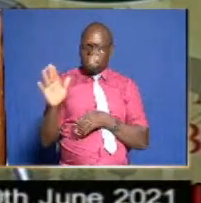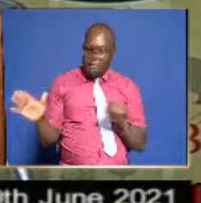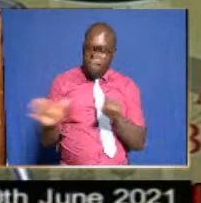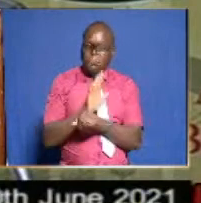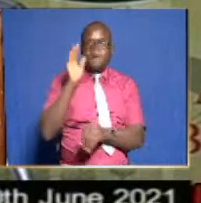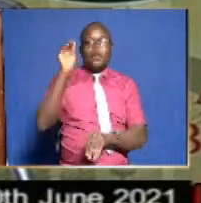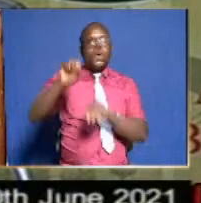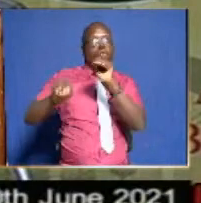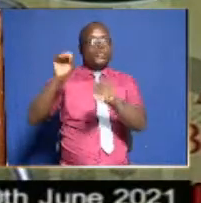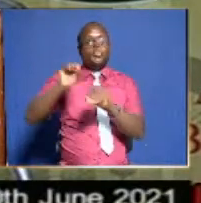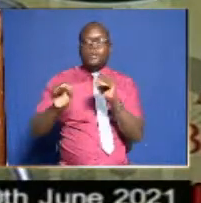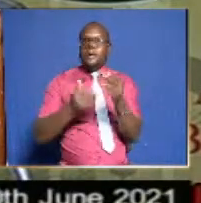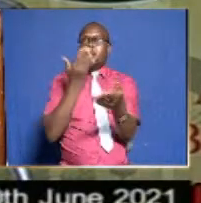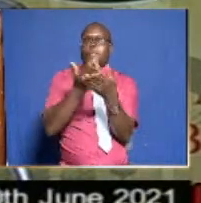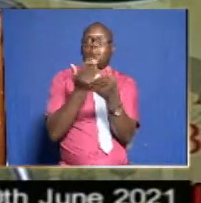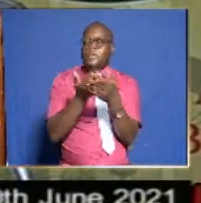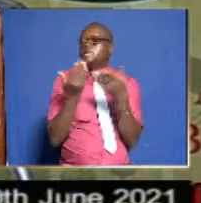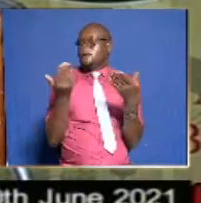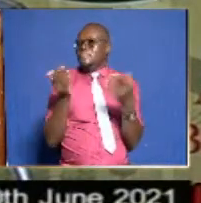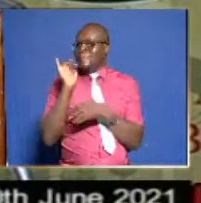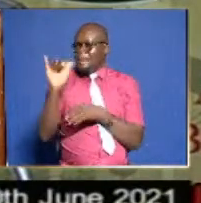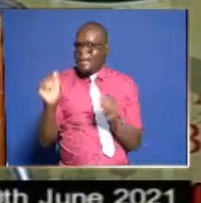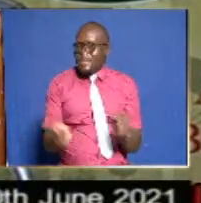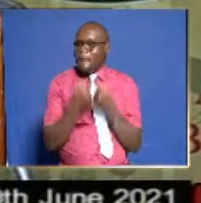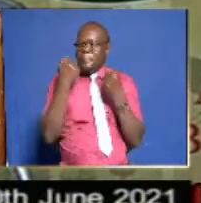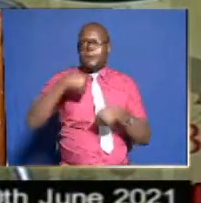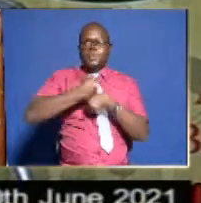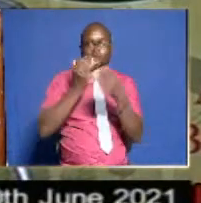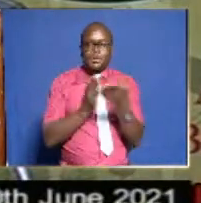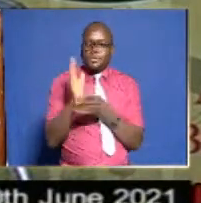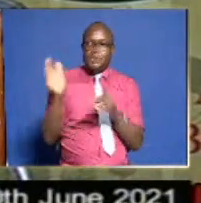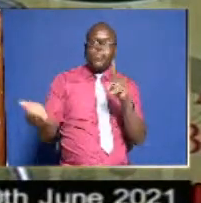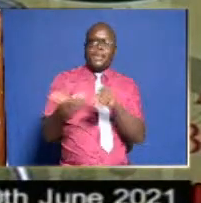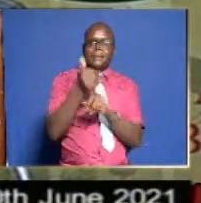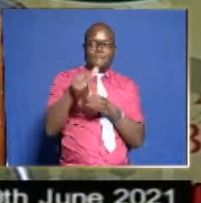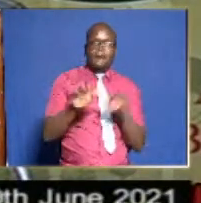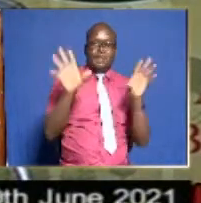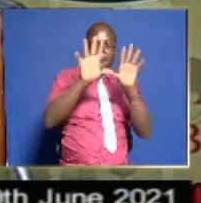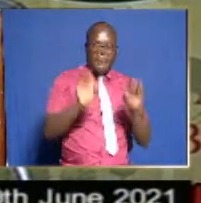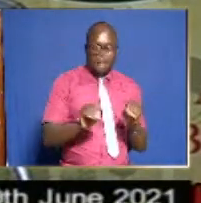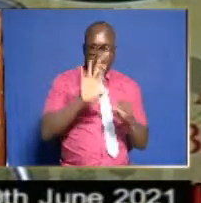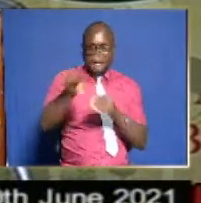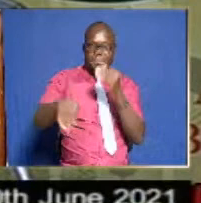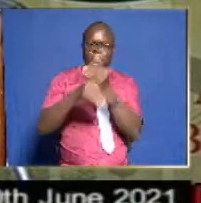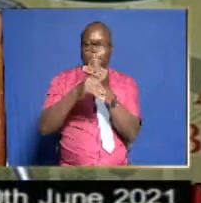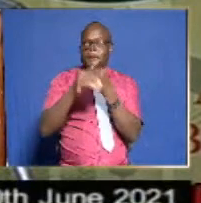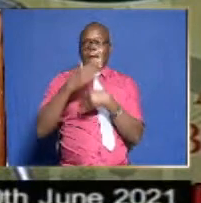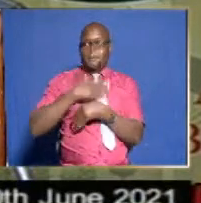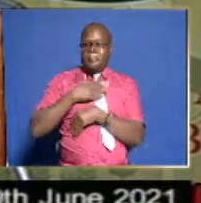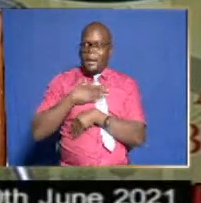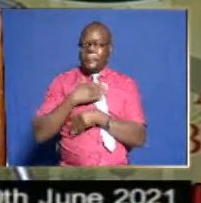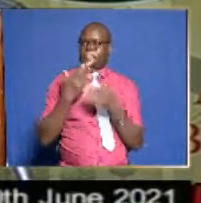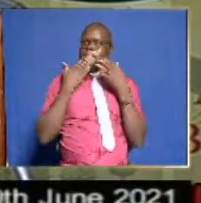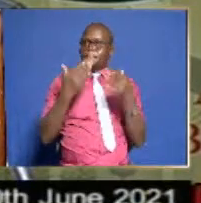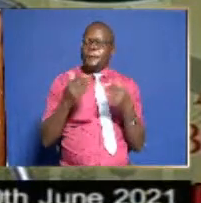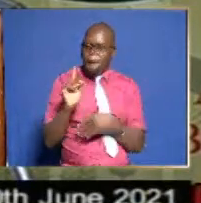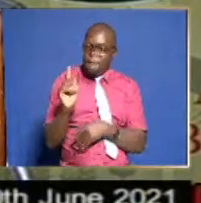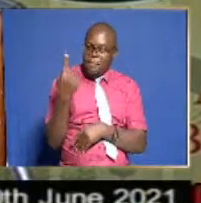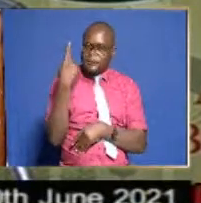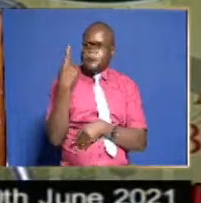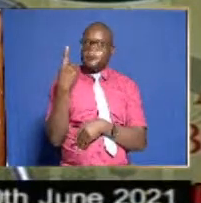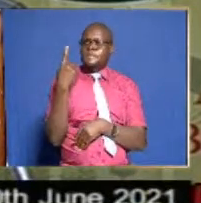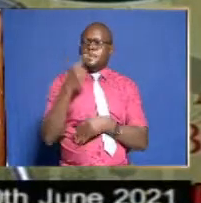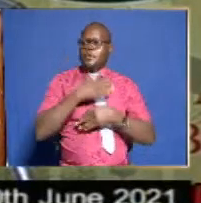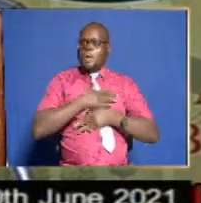contributions, proposals and suggestions that help us to finalize this budget. In addition, my appreciation also goes to first,